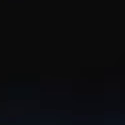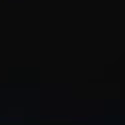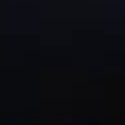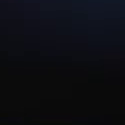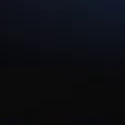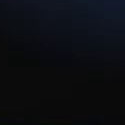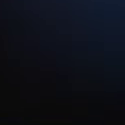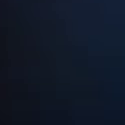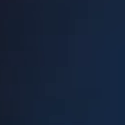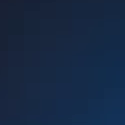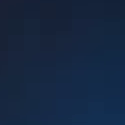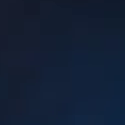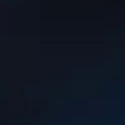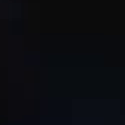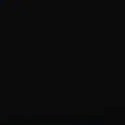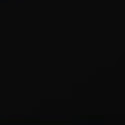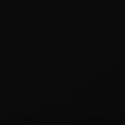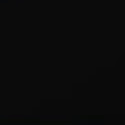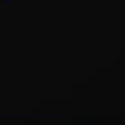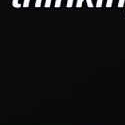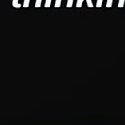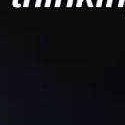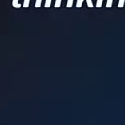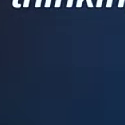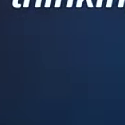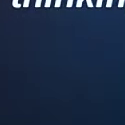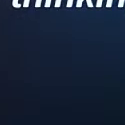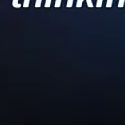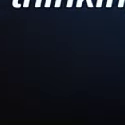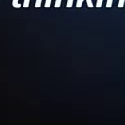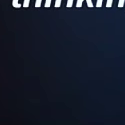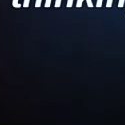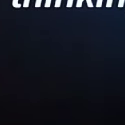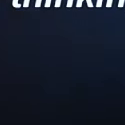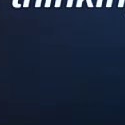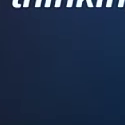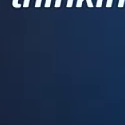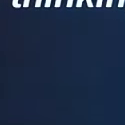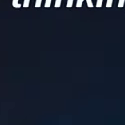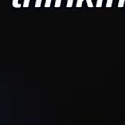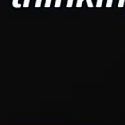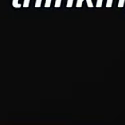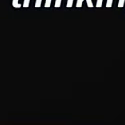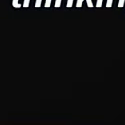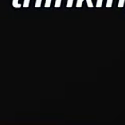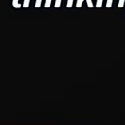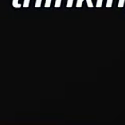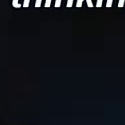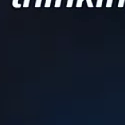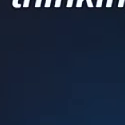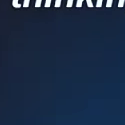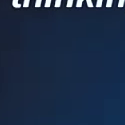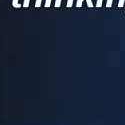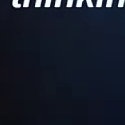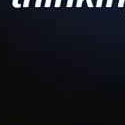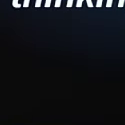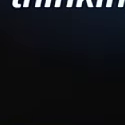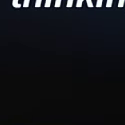is saying, that we have forgotten that there is a